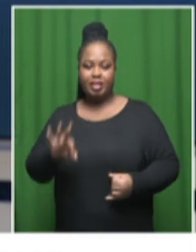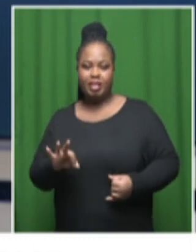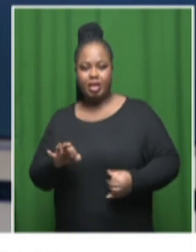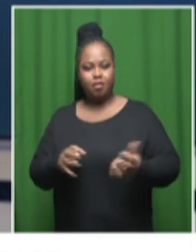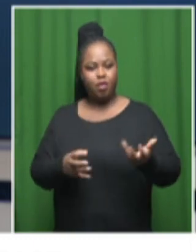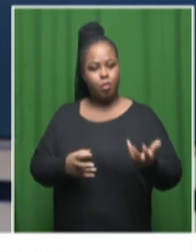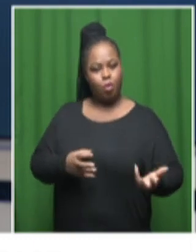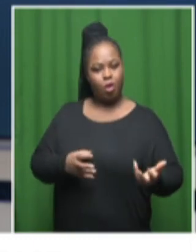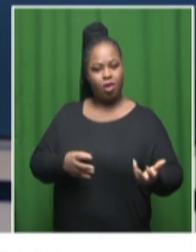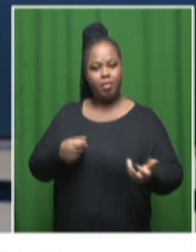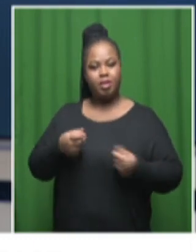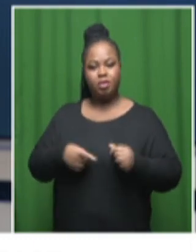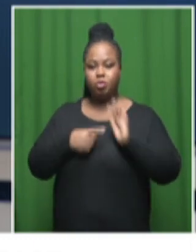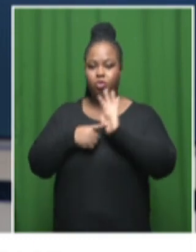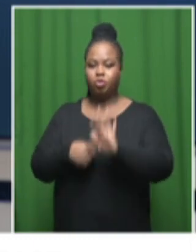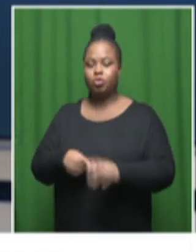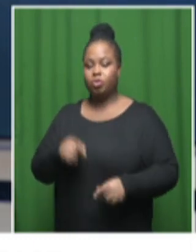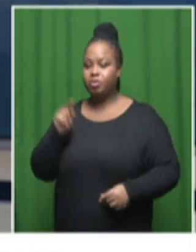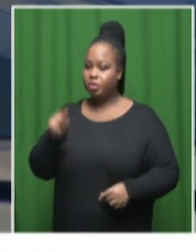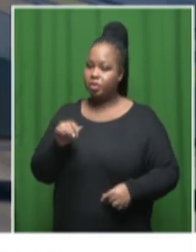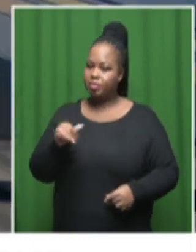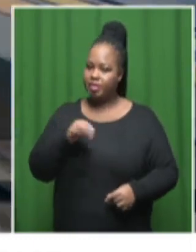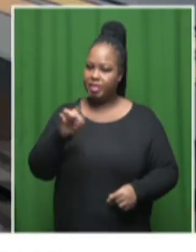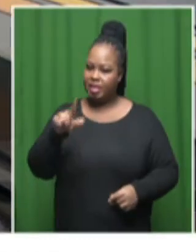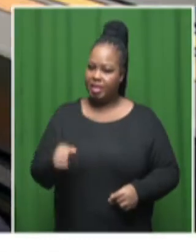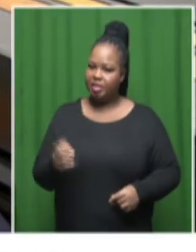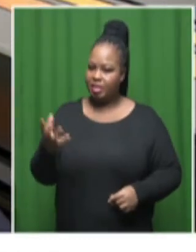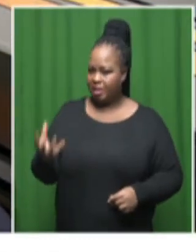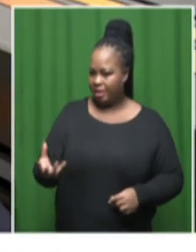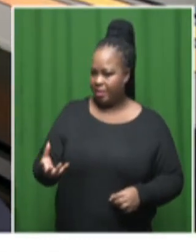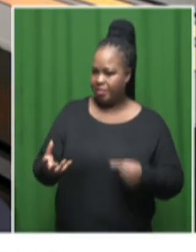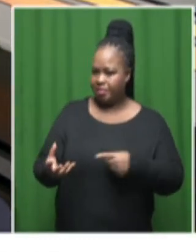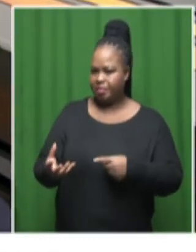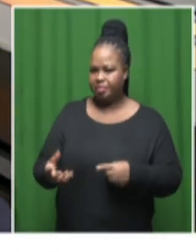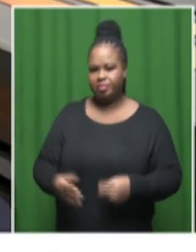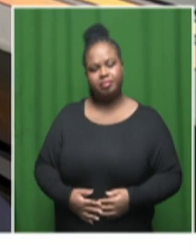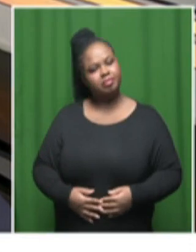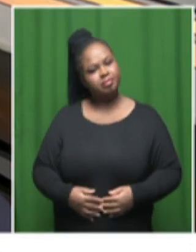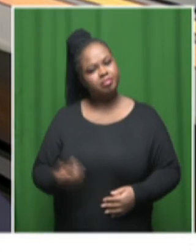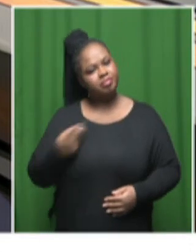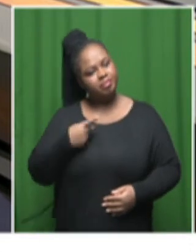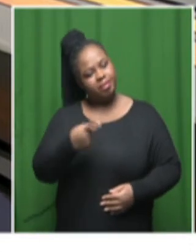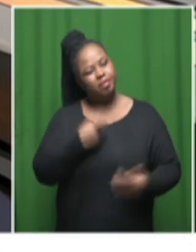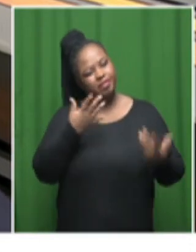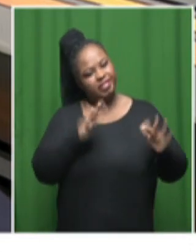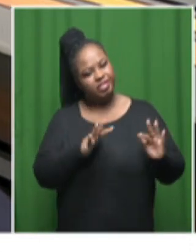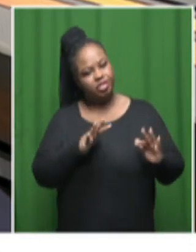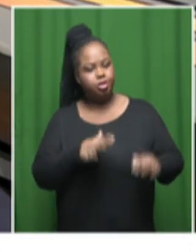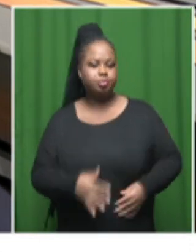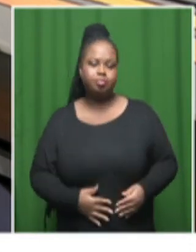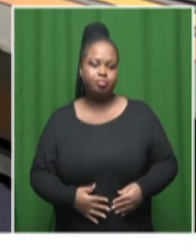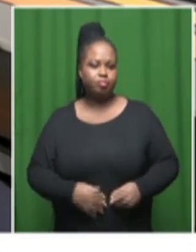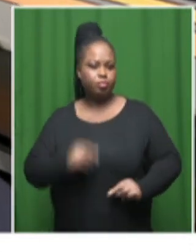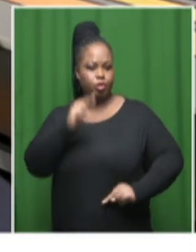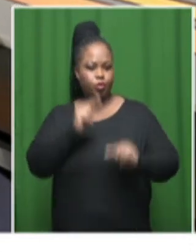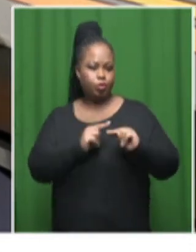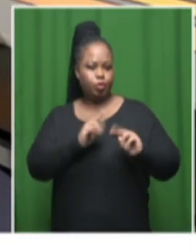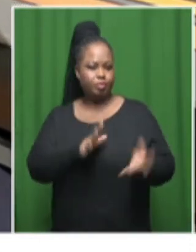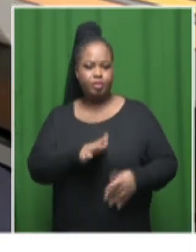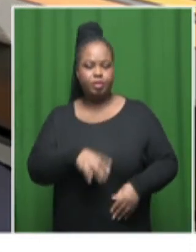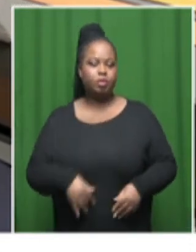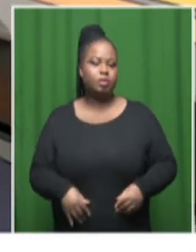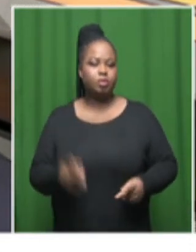week in Sun City. We also see Sis Priscilla holding it as well. But Priscilla, you and I have spoken very briefly about